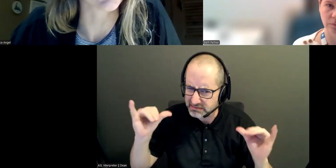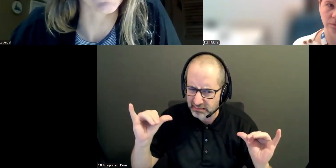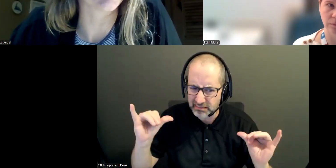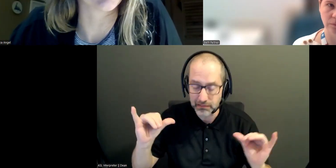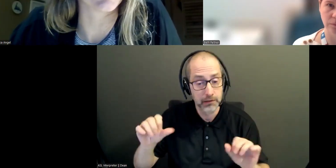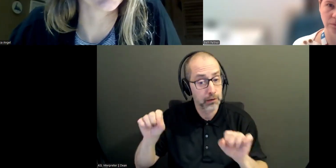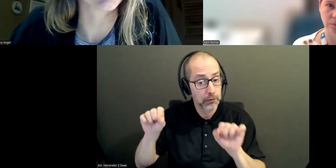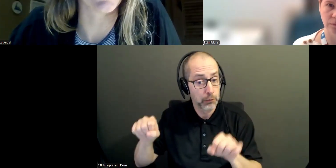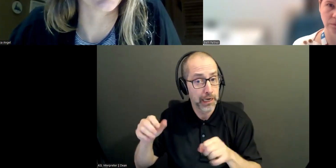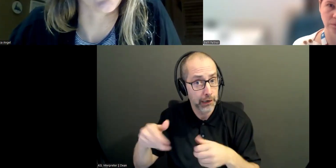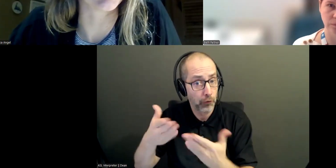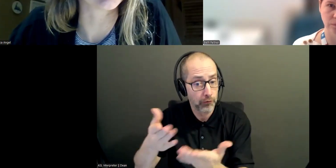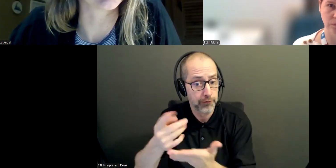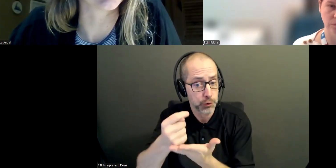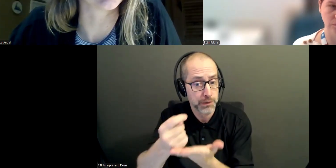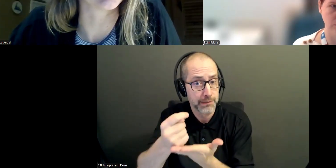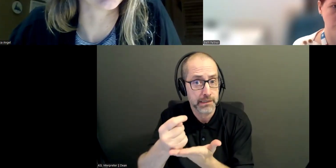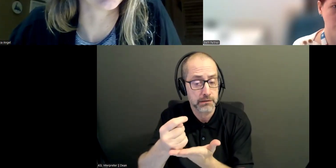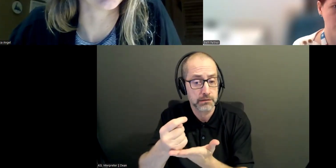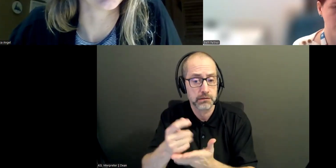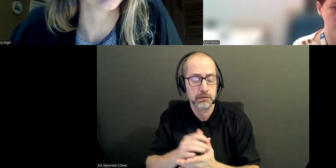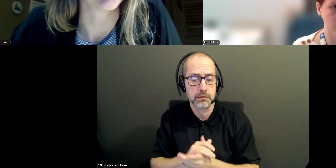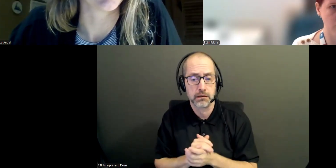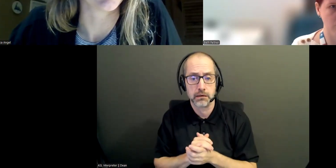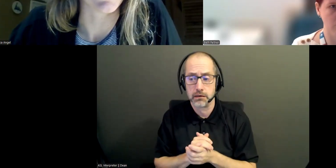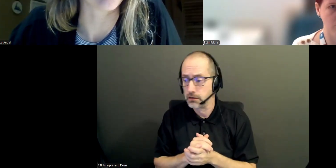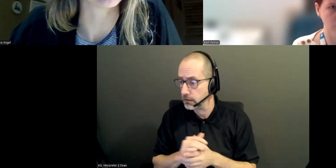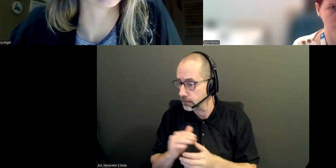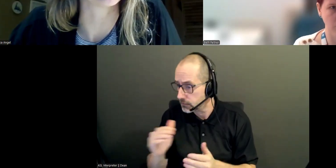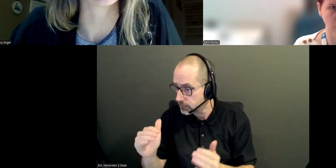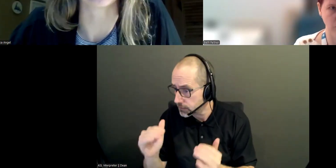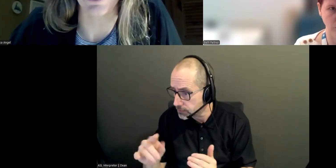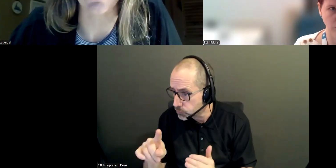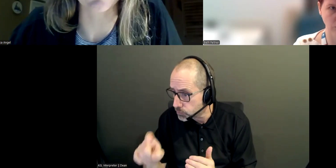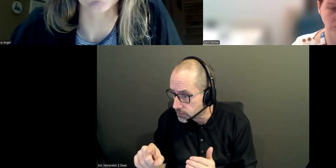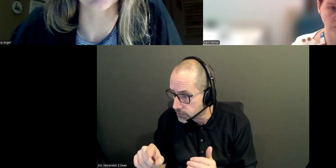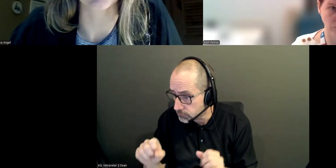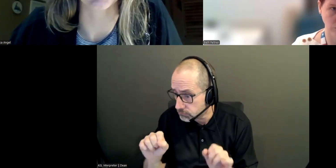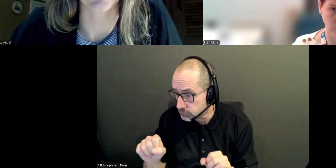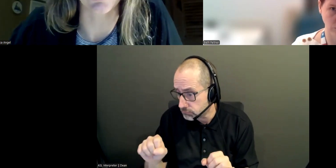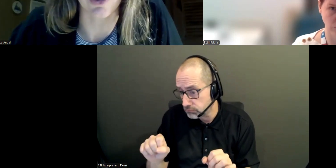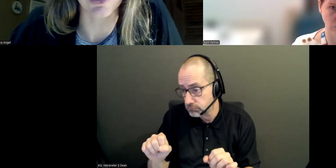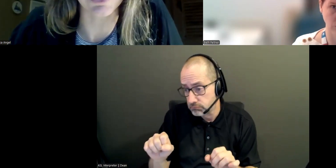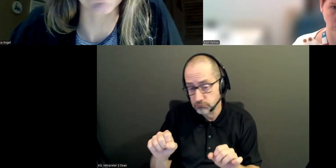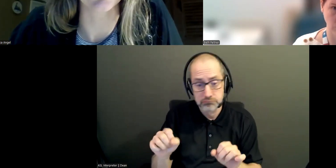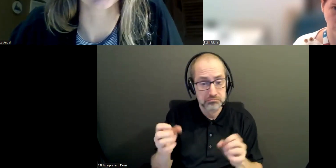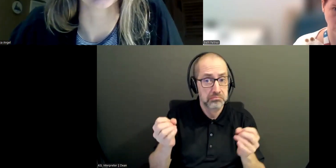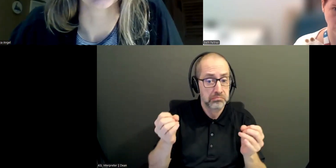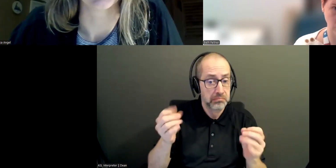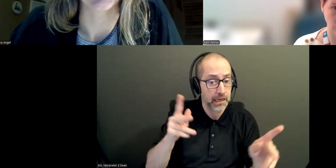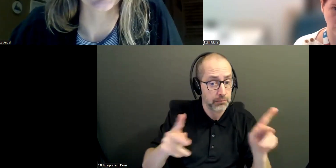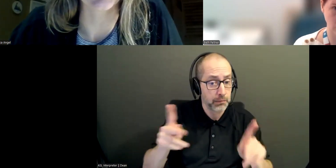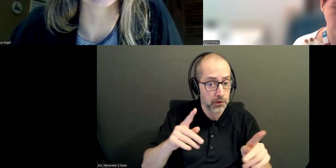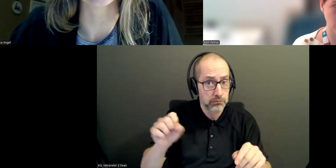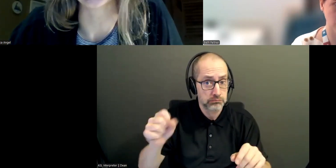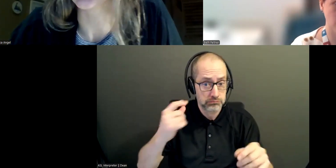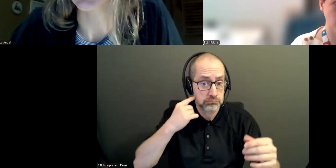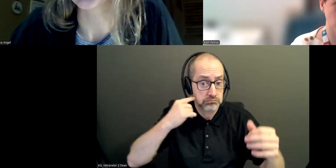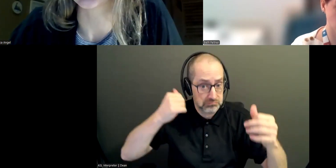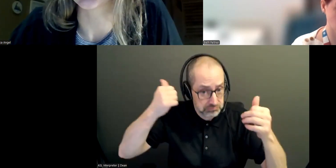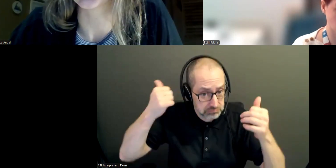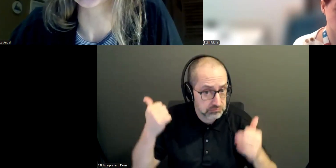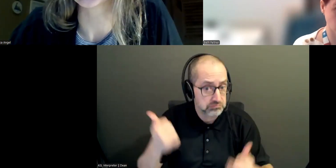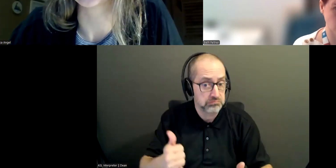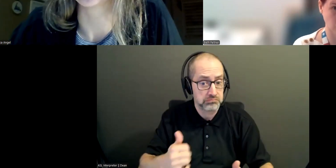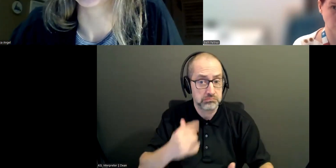Yeah, and it is quite common to have a profound hearing loss and still